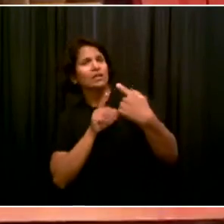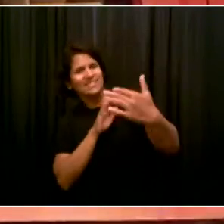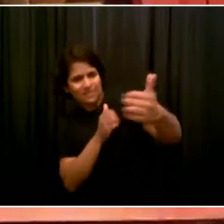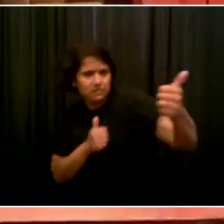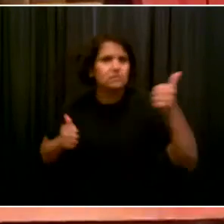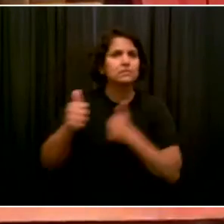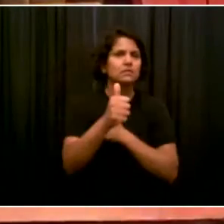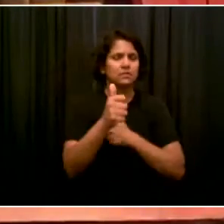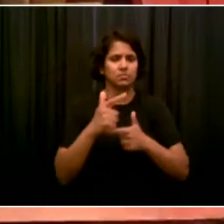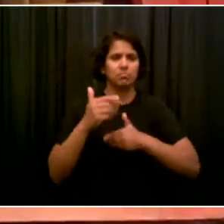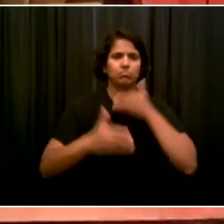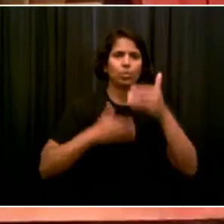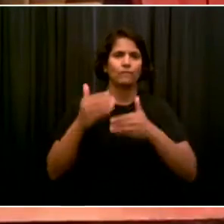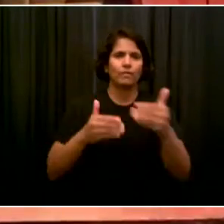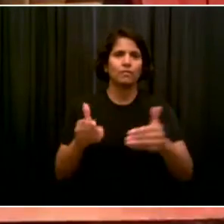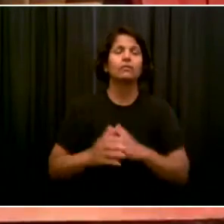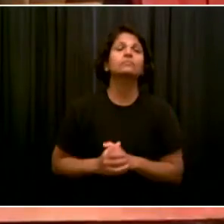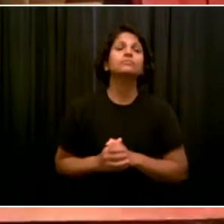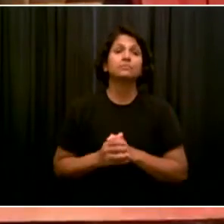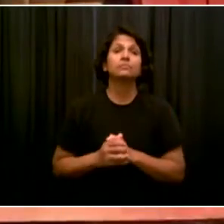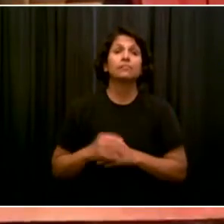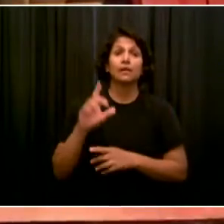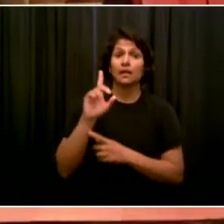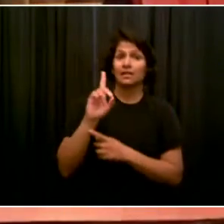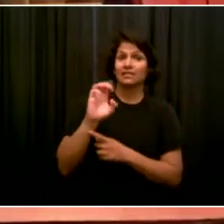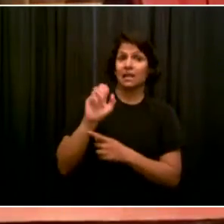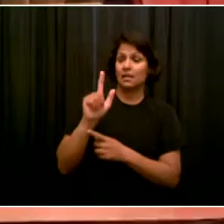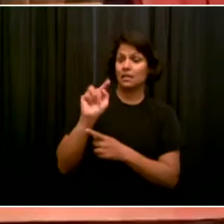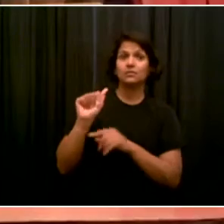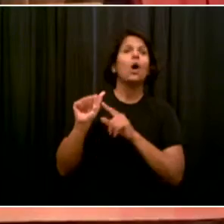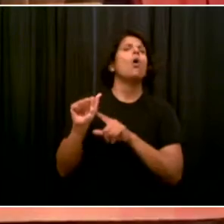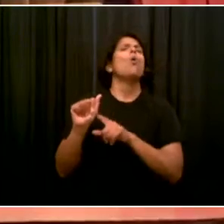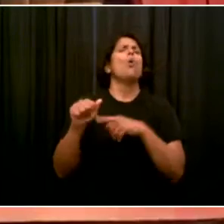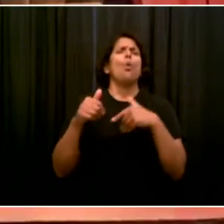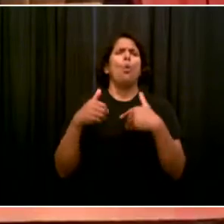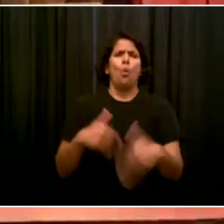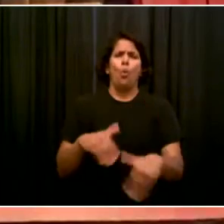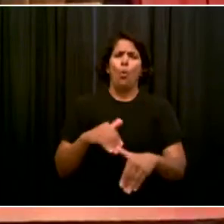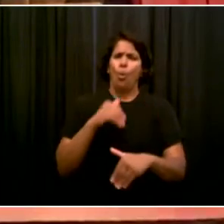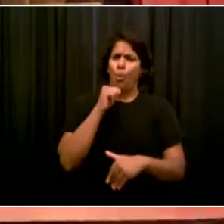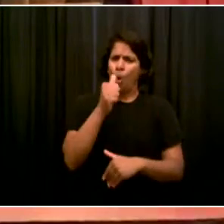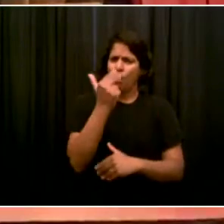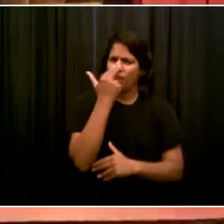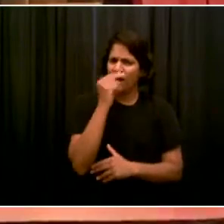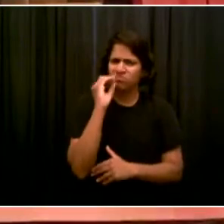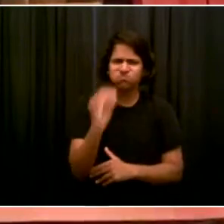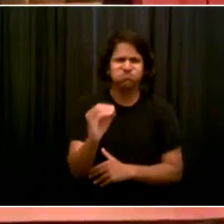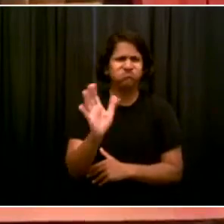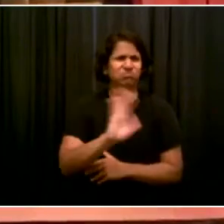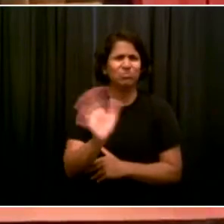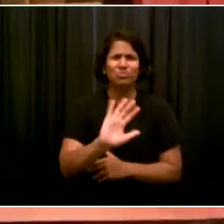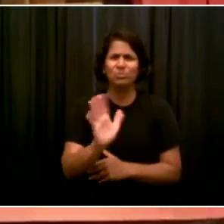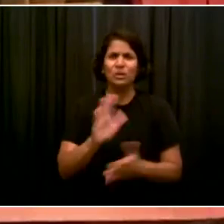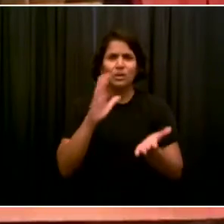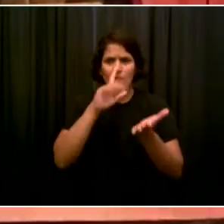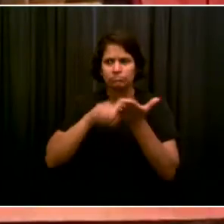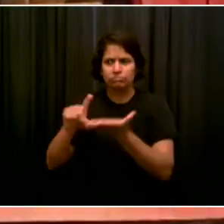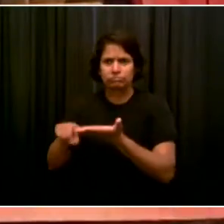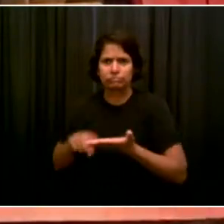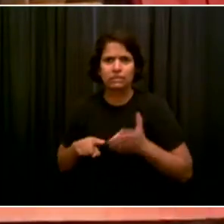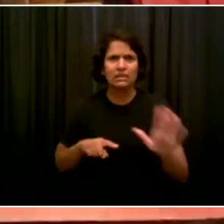There are more cases today in New York City than there were 3 months ago. So we're going in the wrong